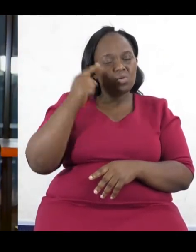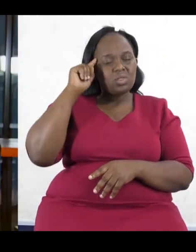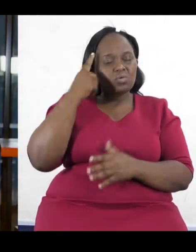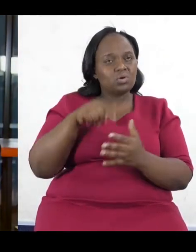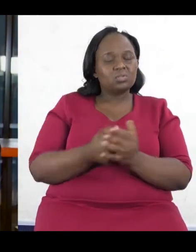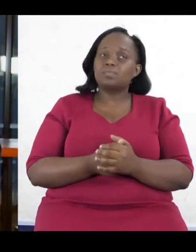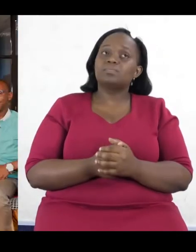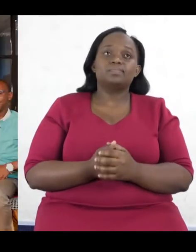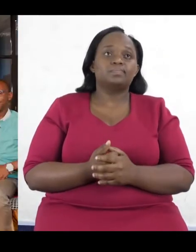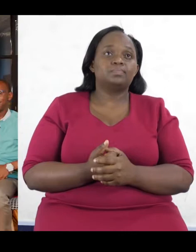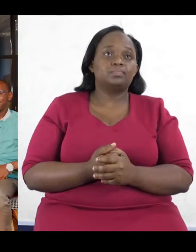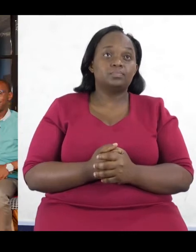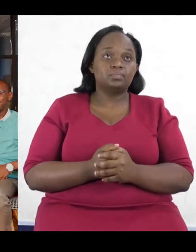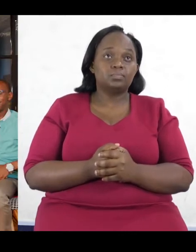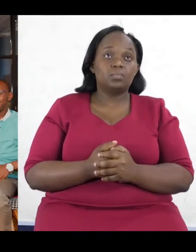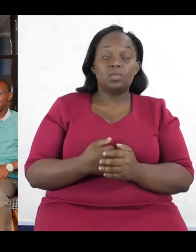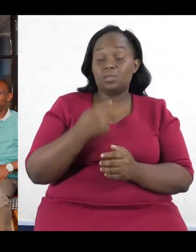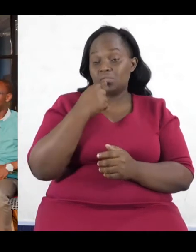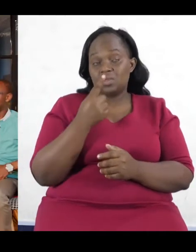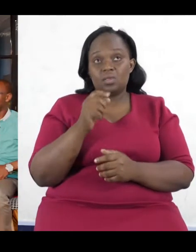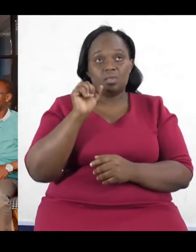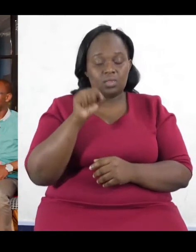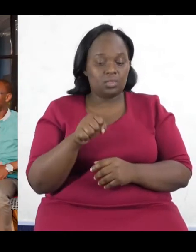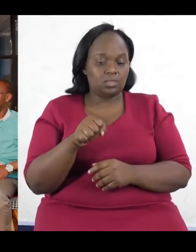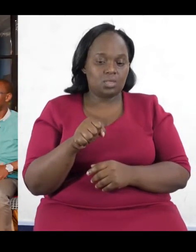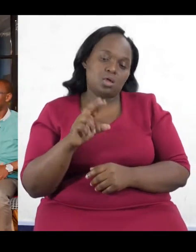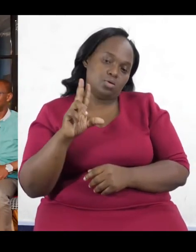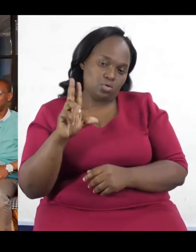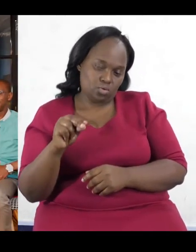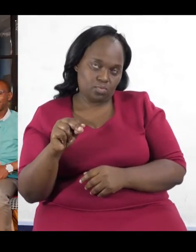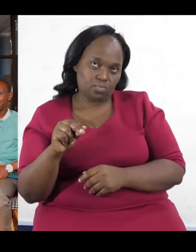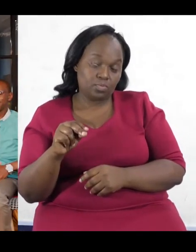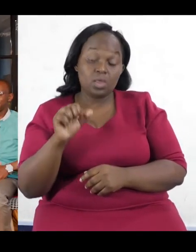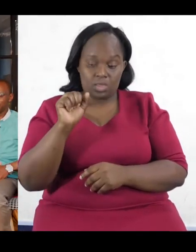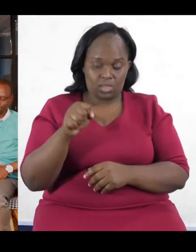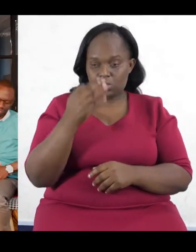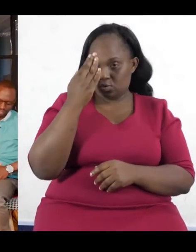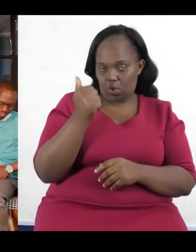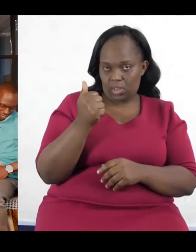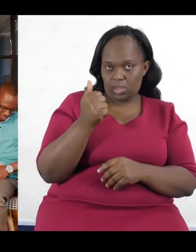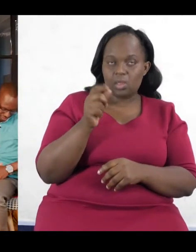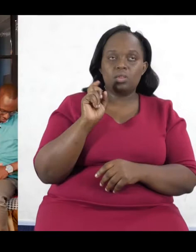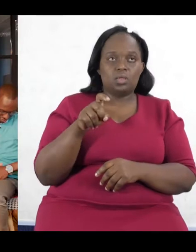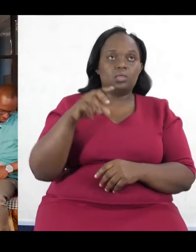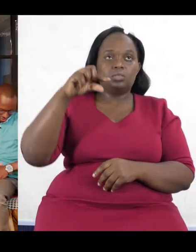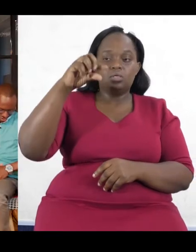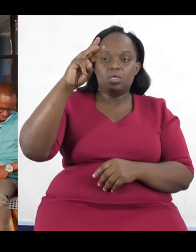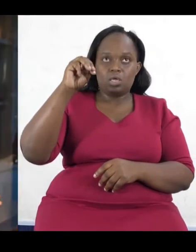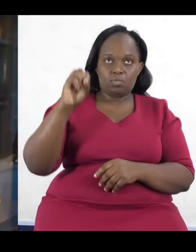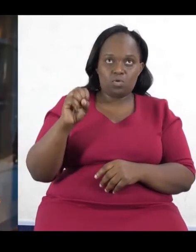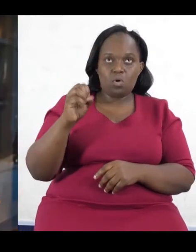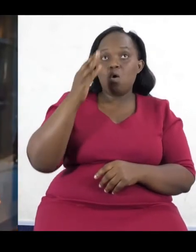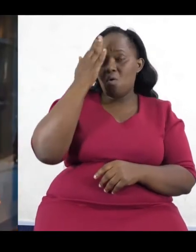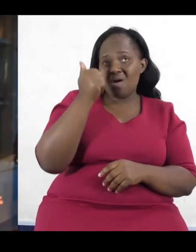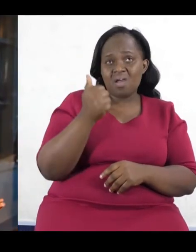What do you have to say about that? I would say yes, I would say no. Yes, we need GMO